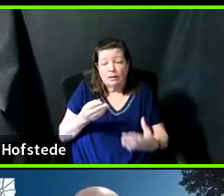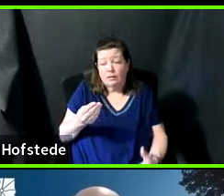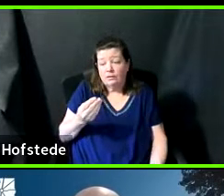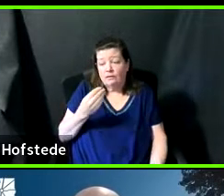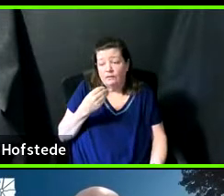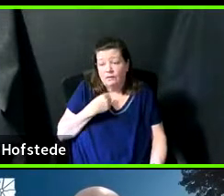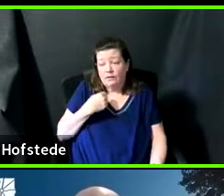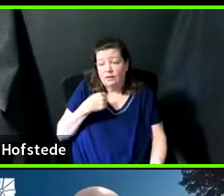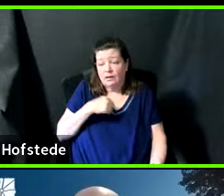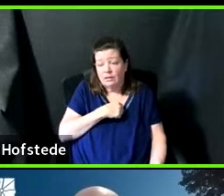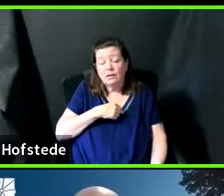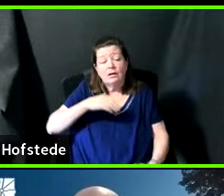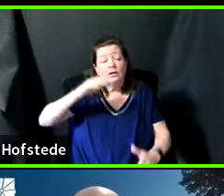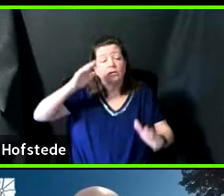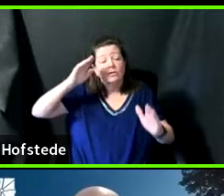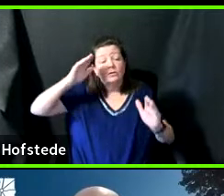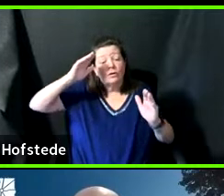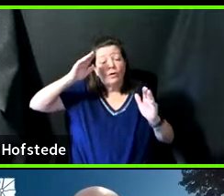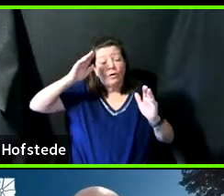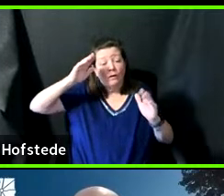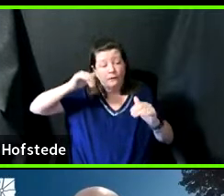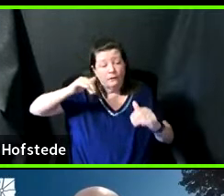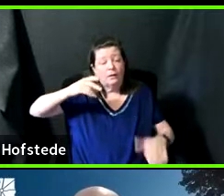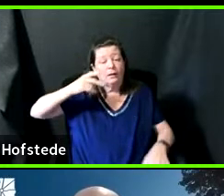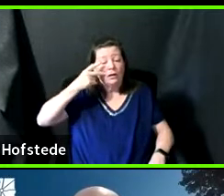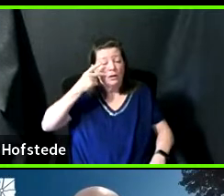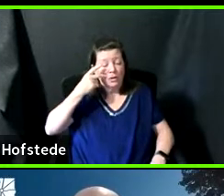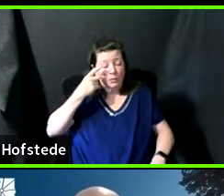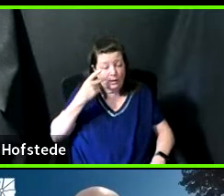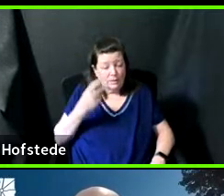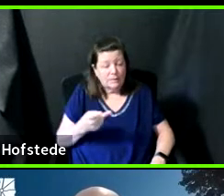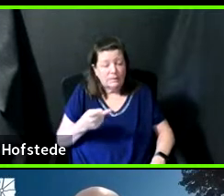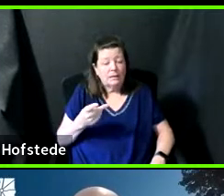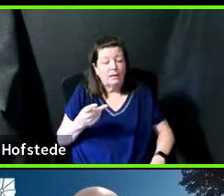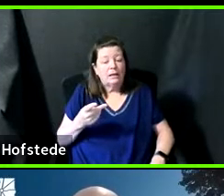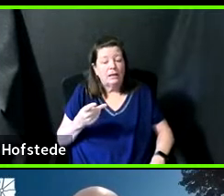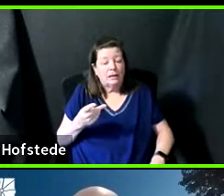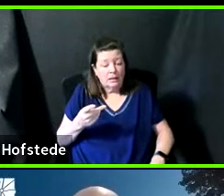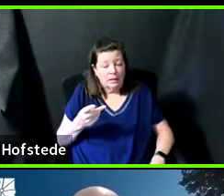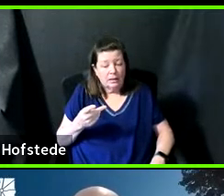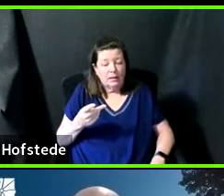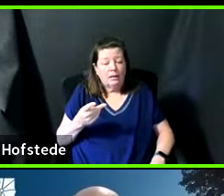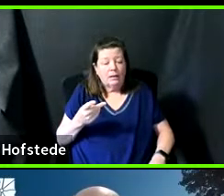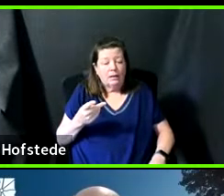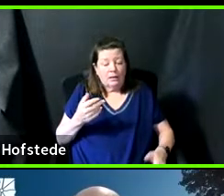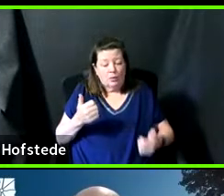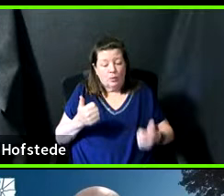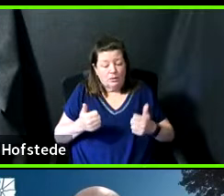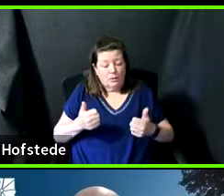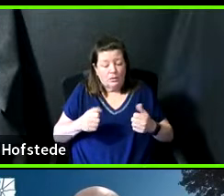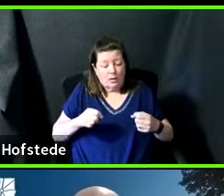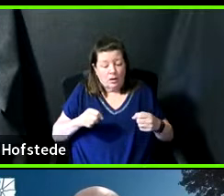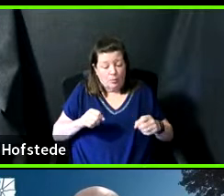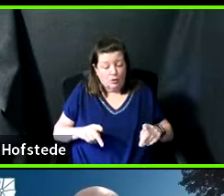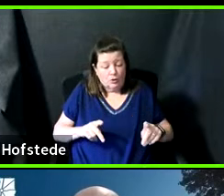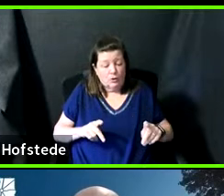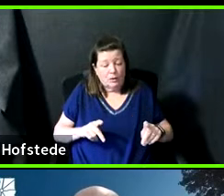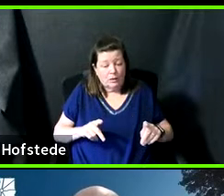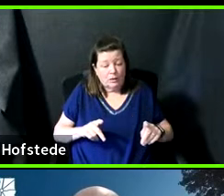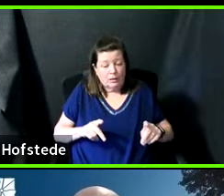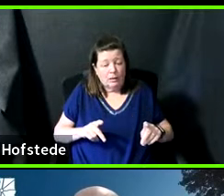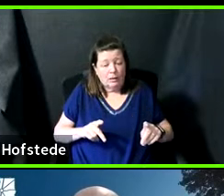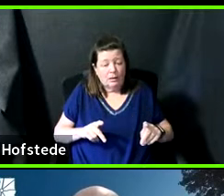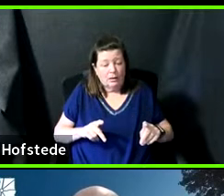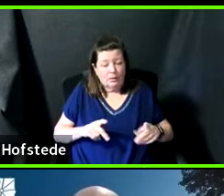So our hope is that you'll also see, as there's decisions made about which of those opportunities the program's going to say yes